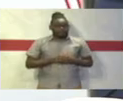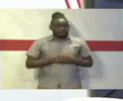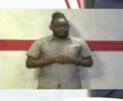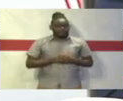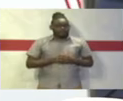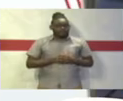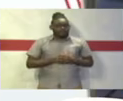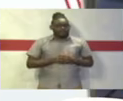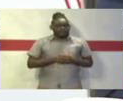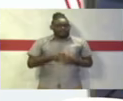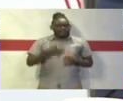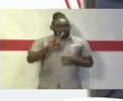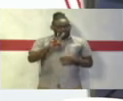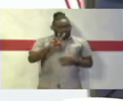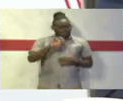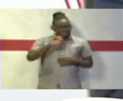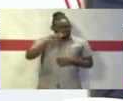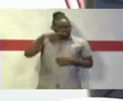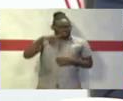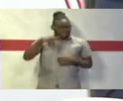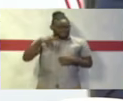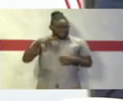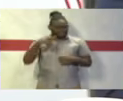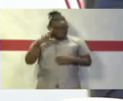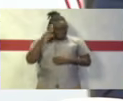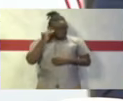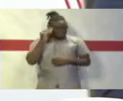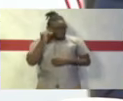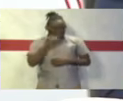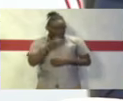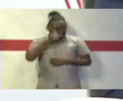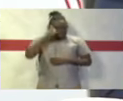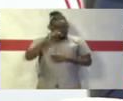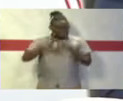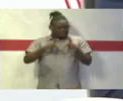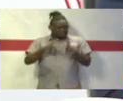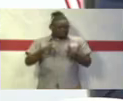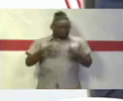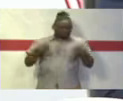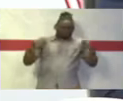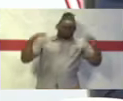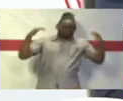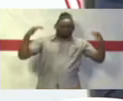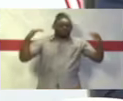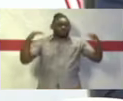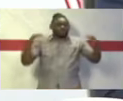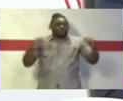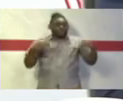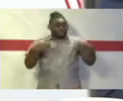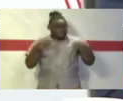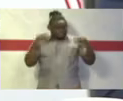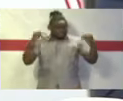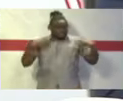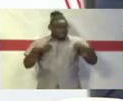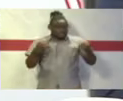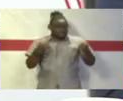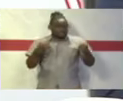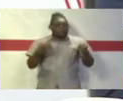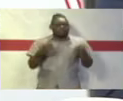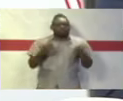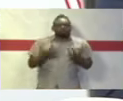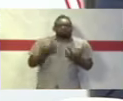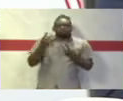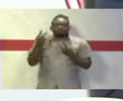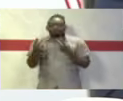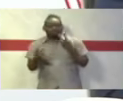VIP experience for elderly, which visits homes and caregivers.